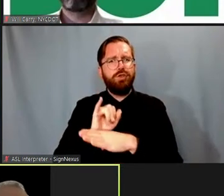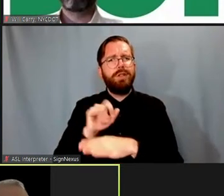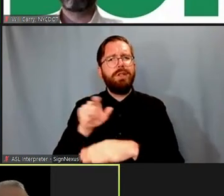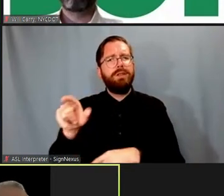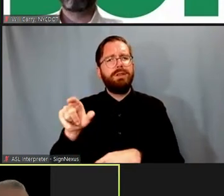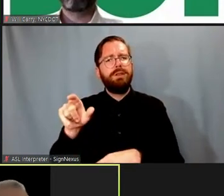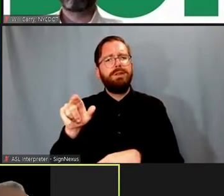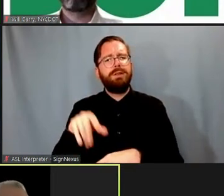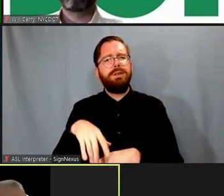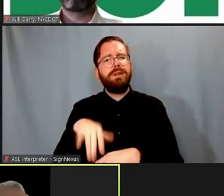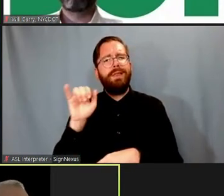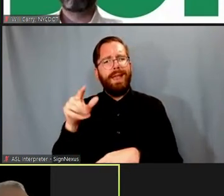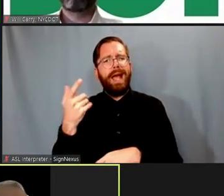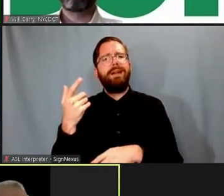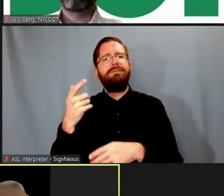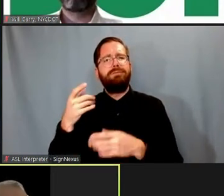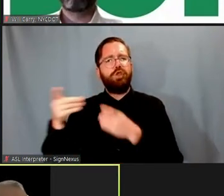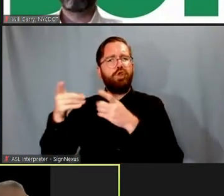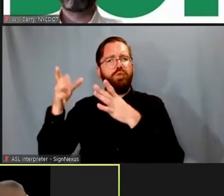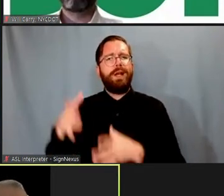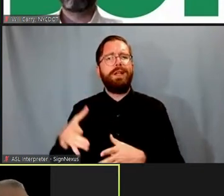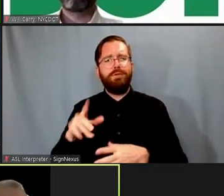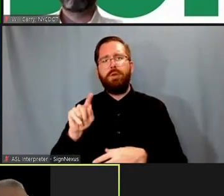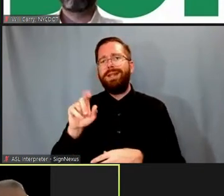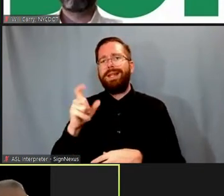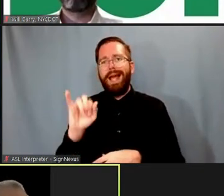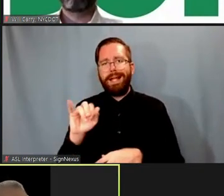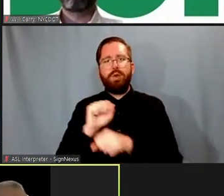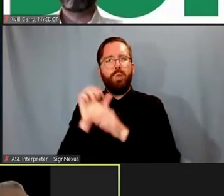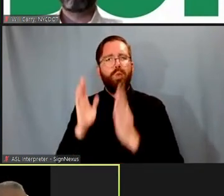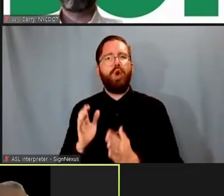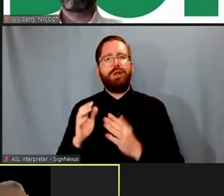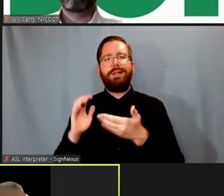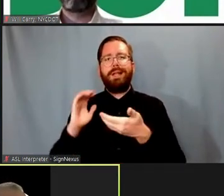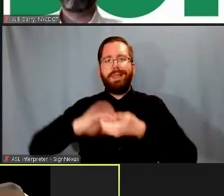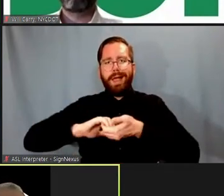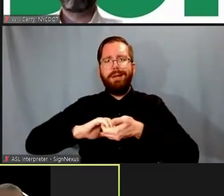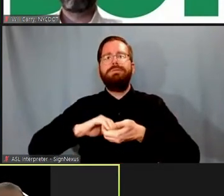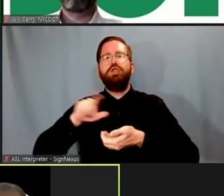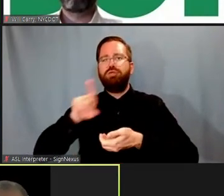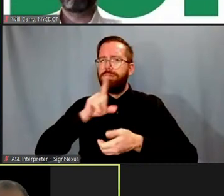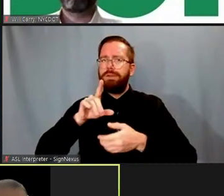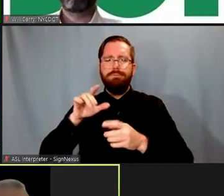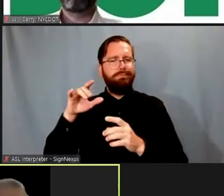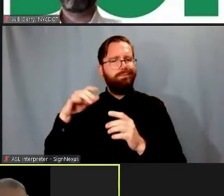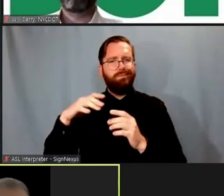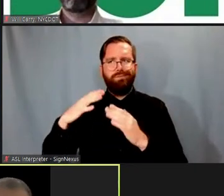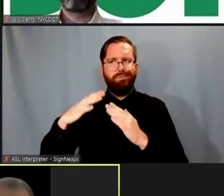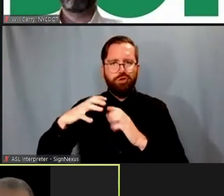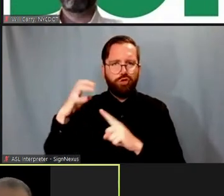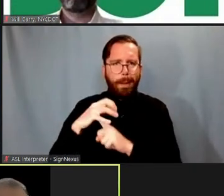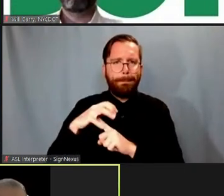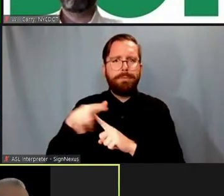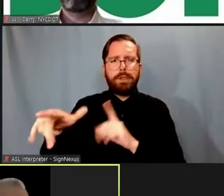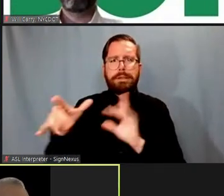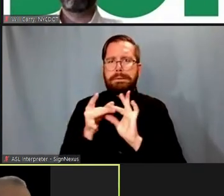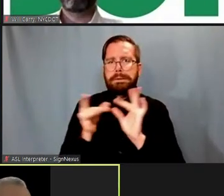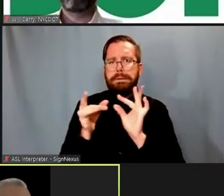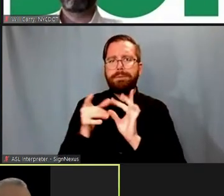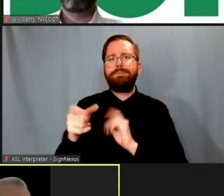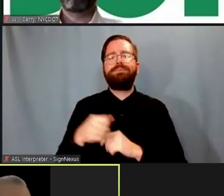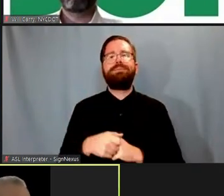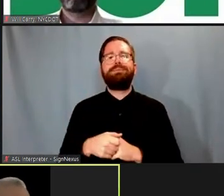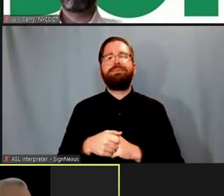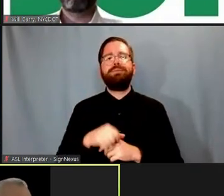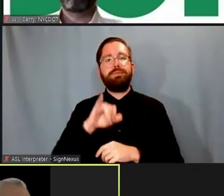workers online she said it uh i mean she couldn't say it any better than myself you know it's it's it's a job